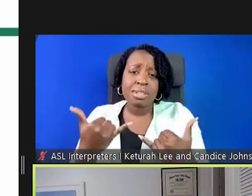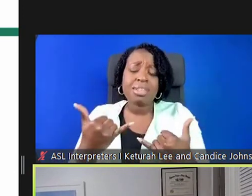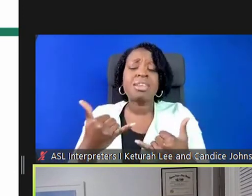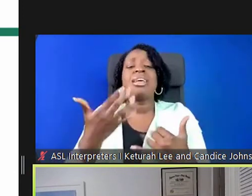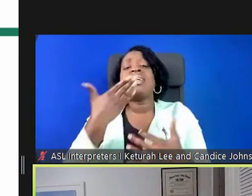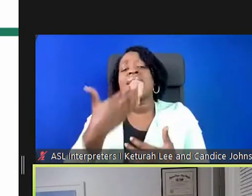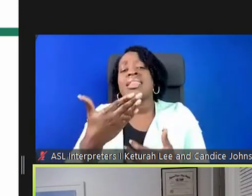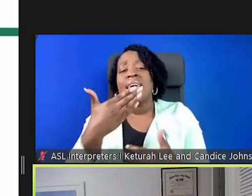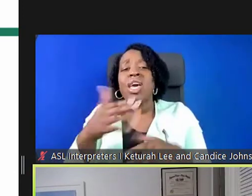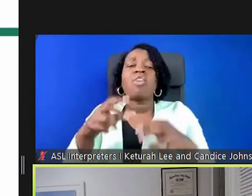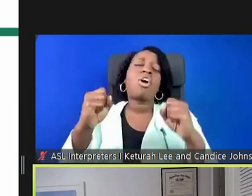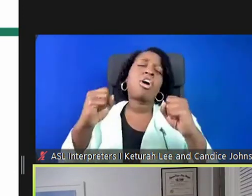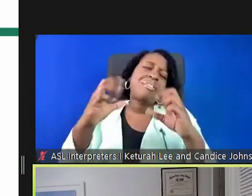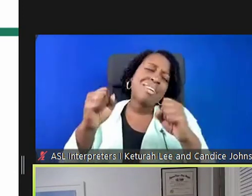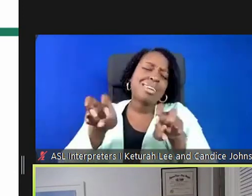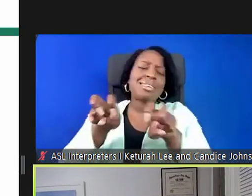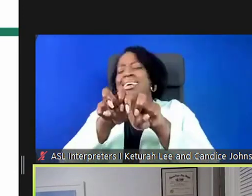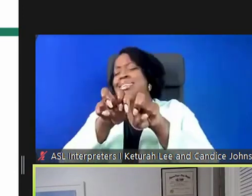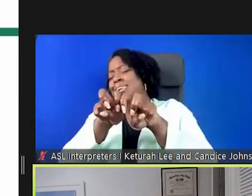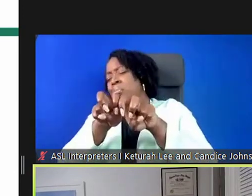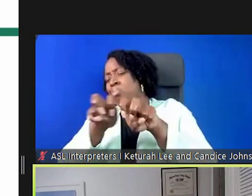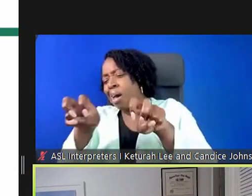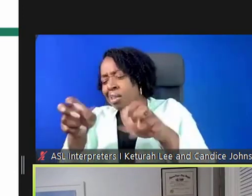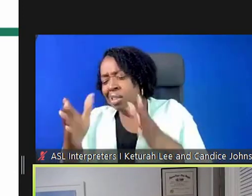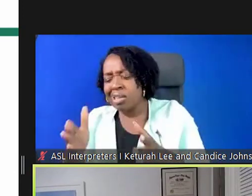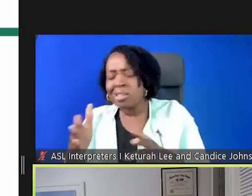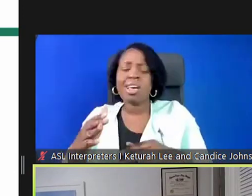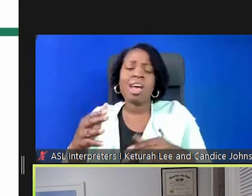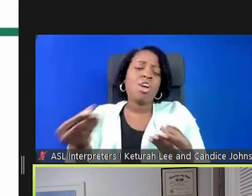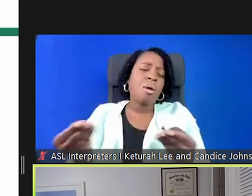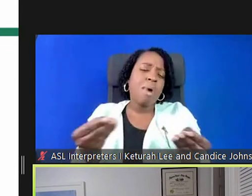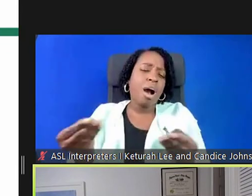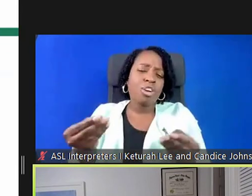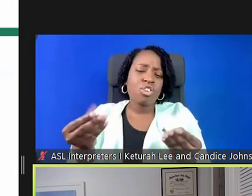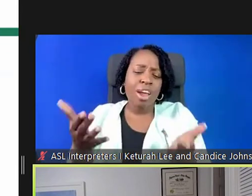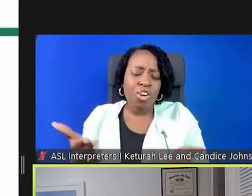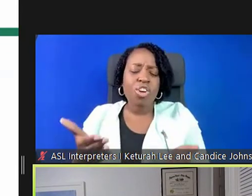fantastic panelists and our moderators. And thank you to all of